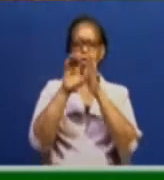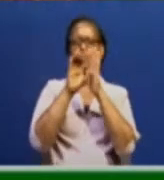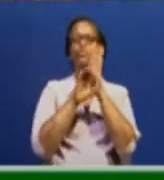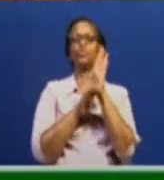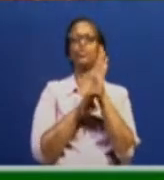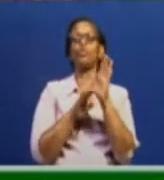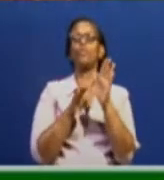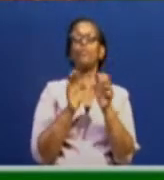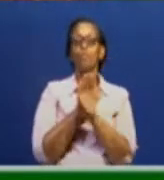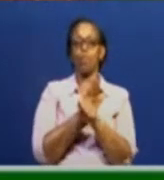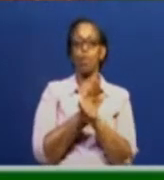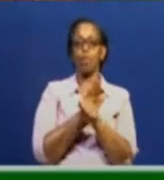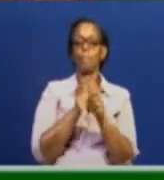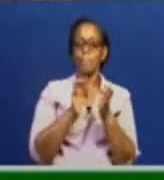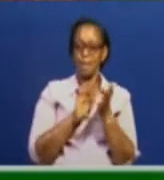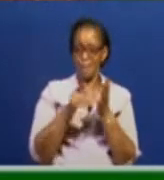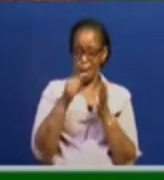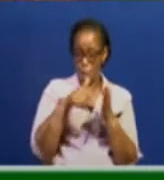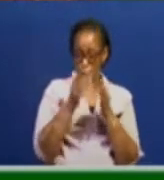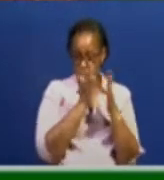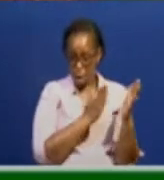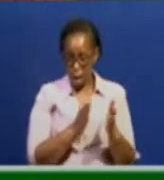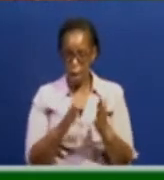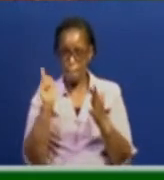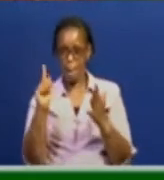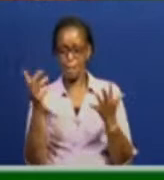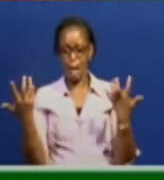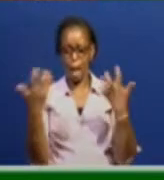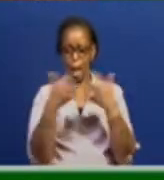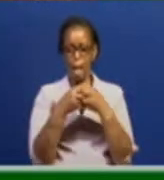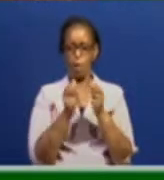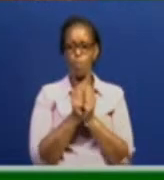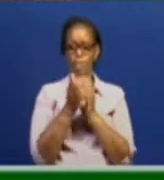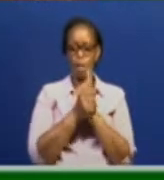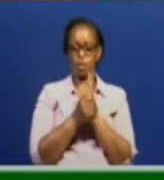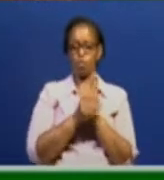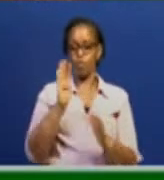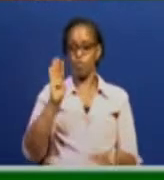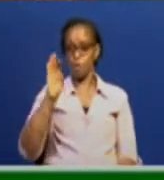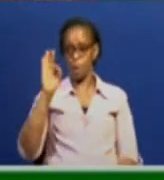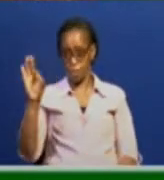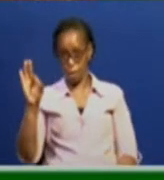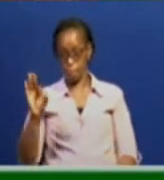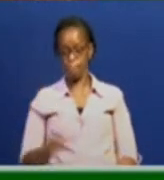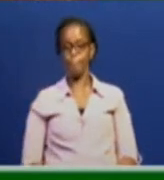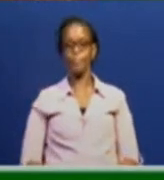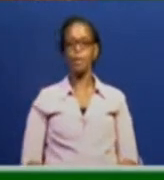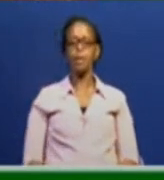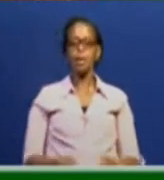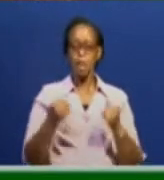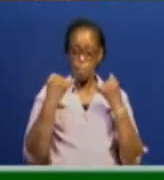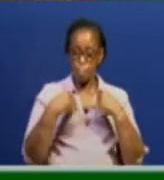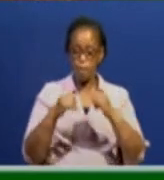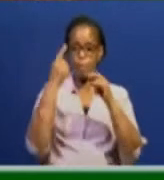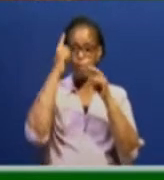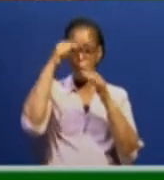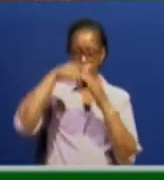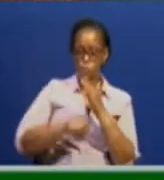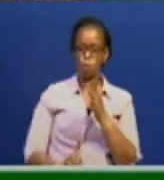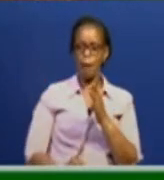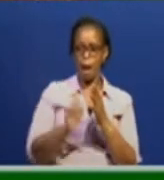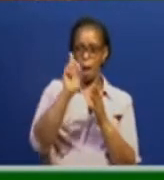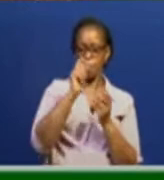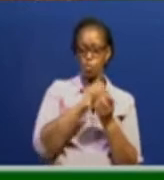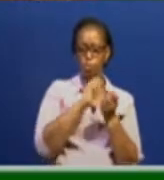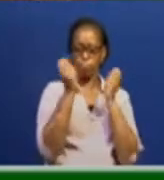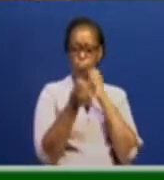extent that our plan is aligned with Article 43, the implementation of the bottom-up economic transformation